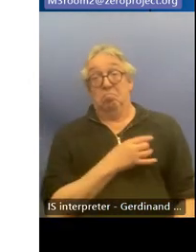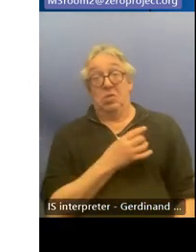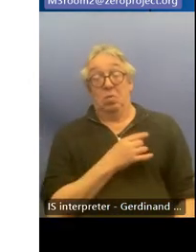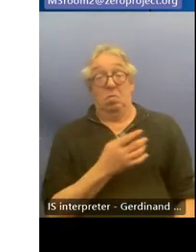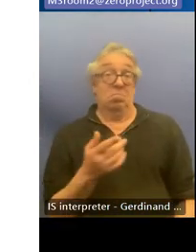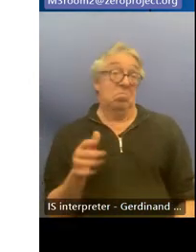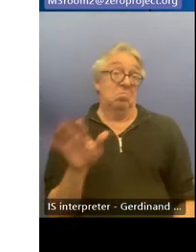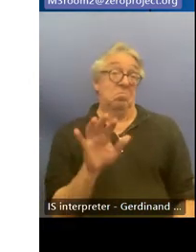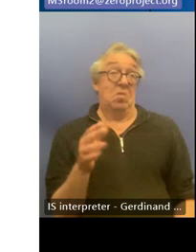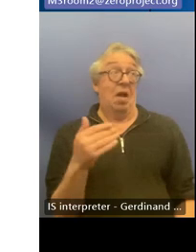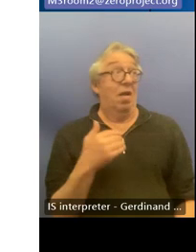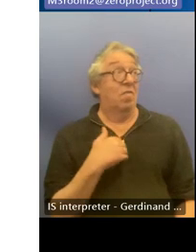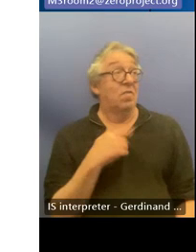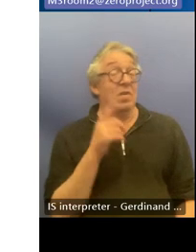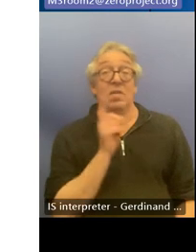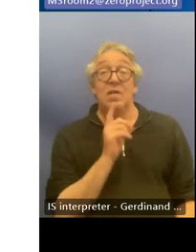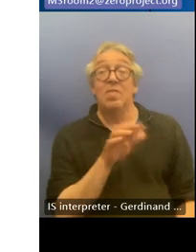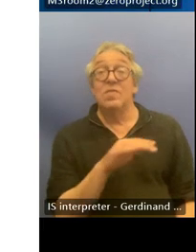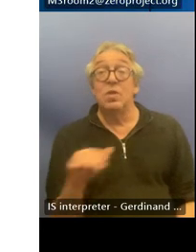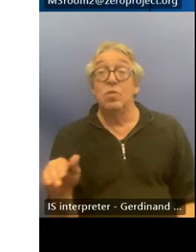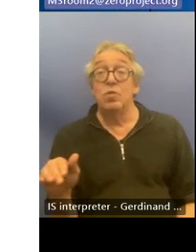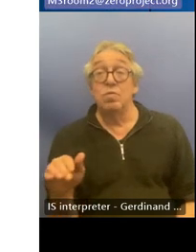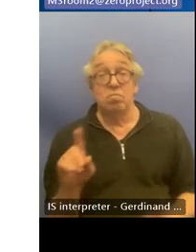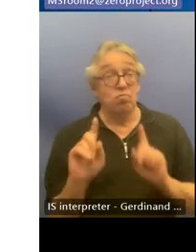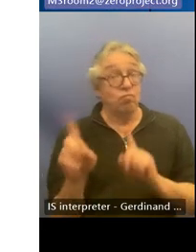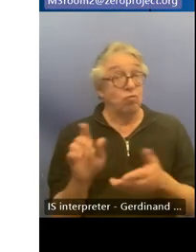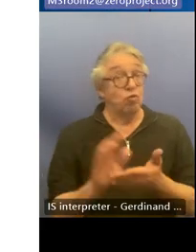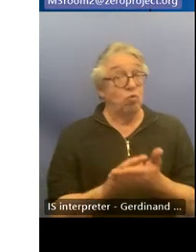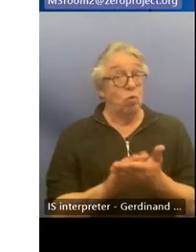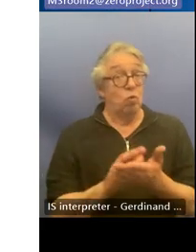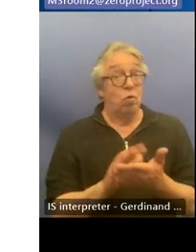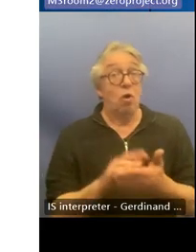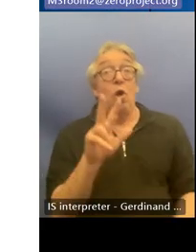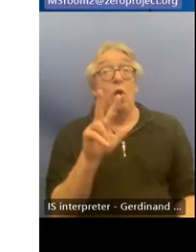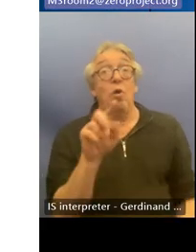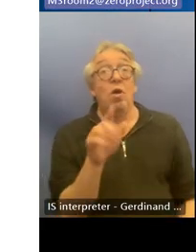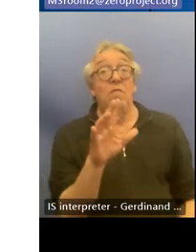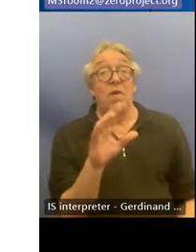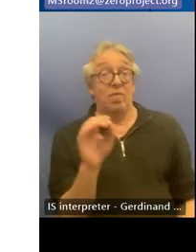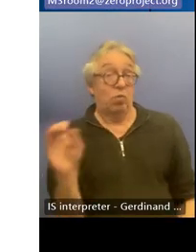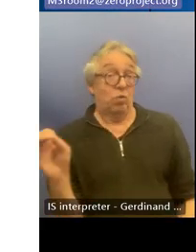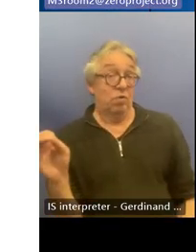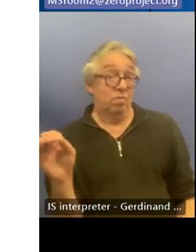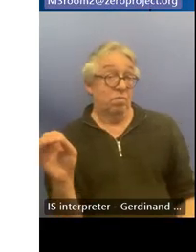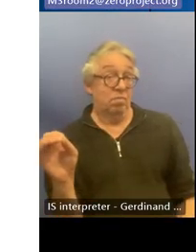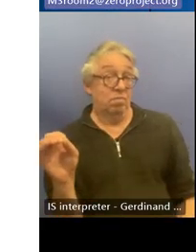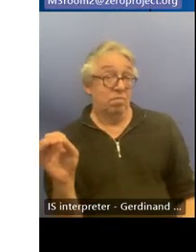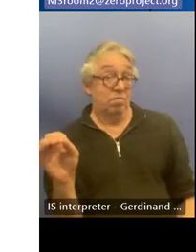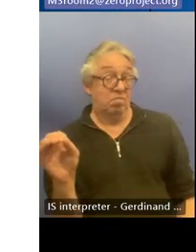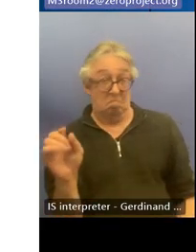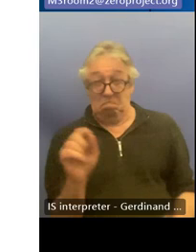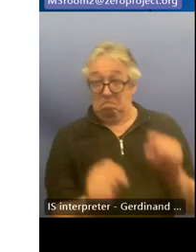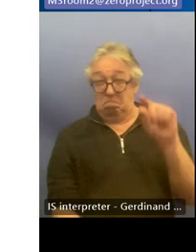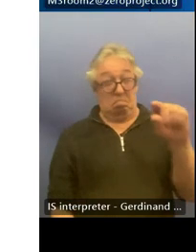3,500 deaf children of school age, a small fraction compared to the overall student